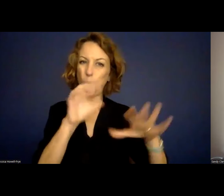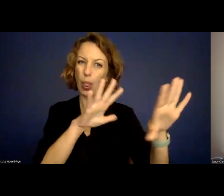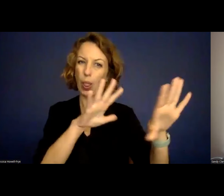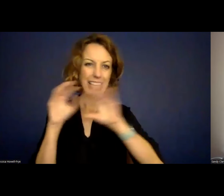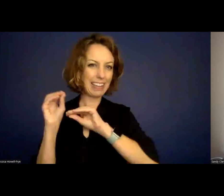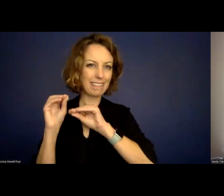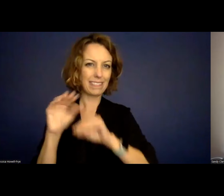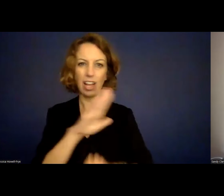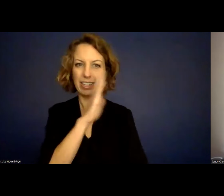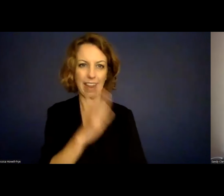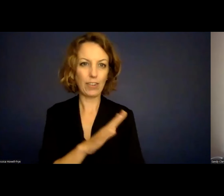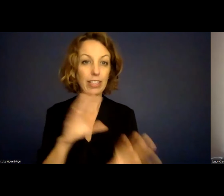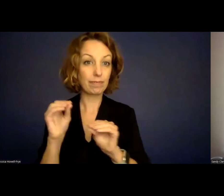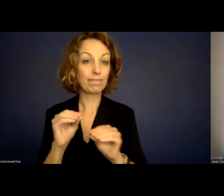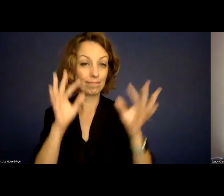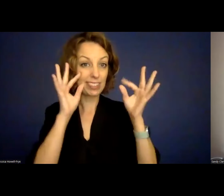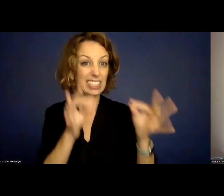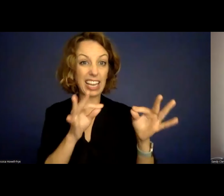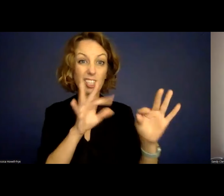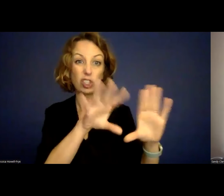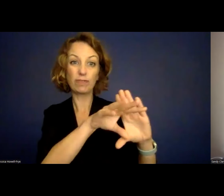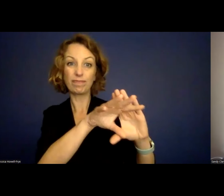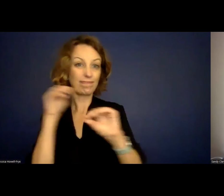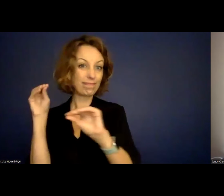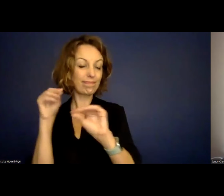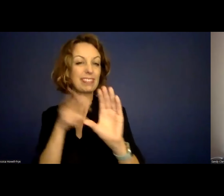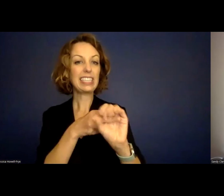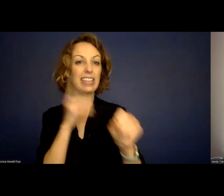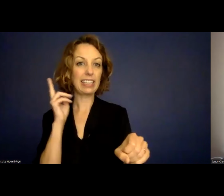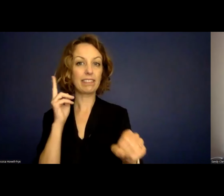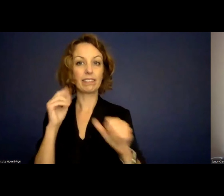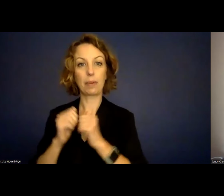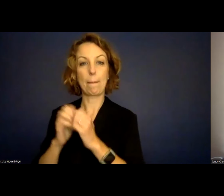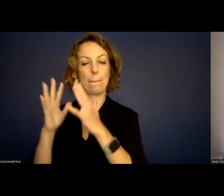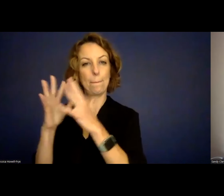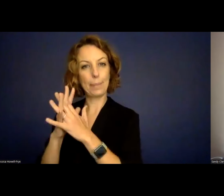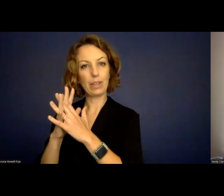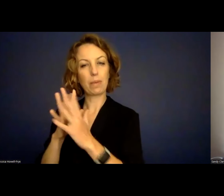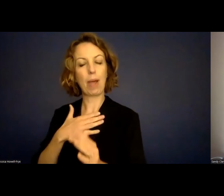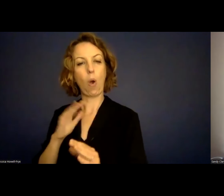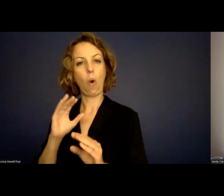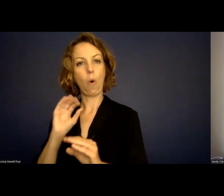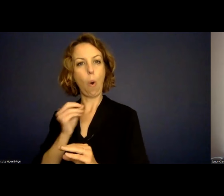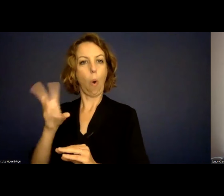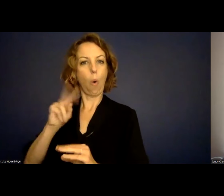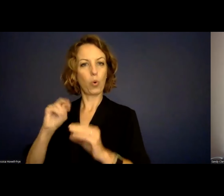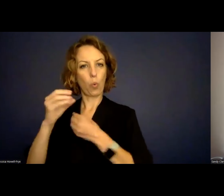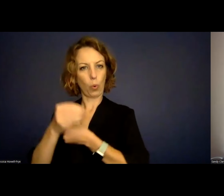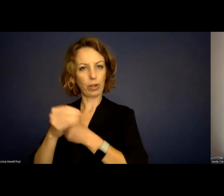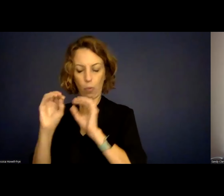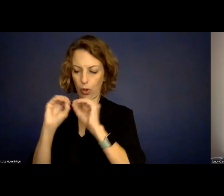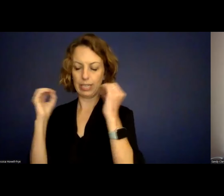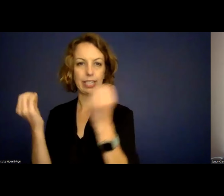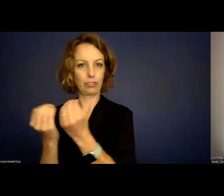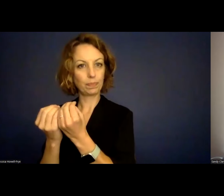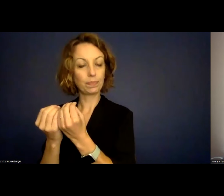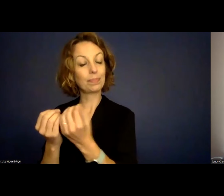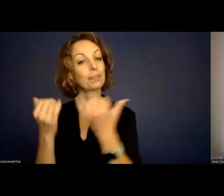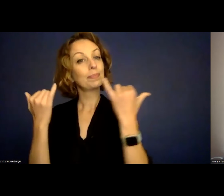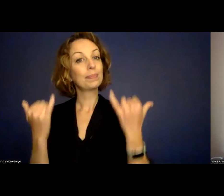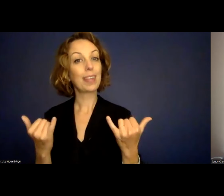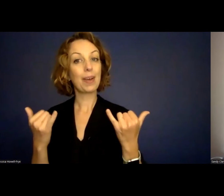leaving. I left and built a community engagement division at a public media organization. So this brings me to